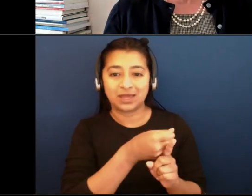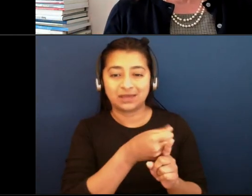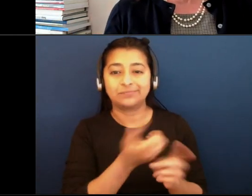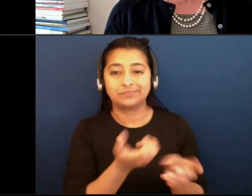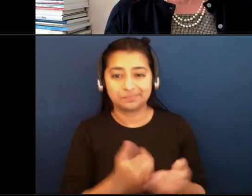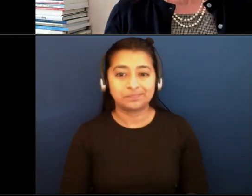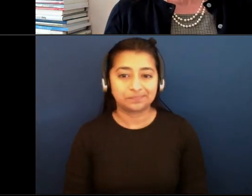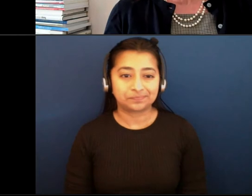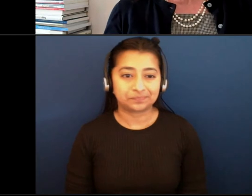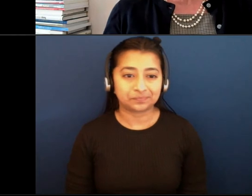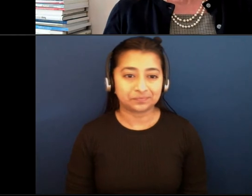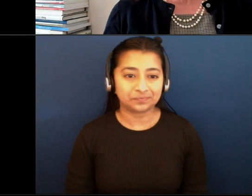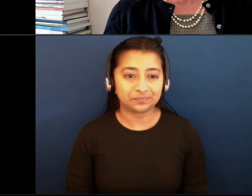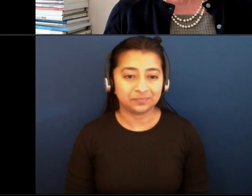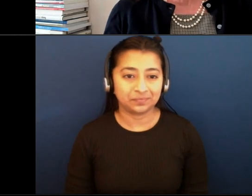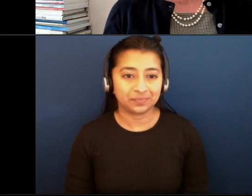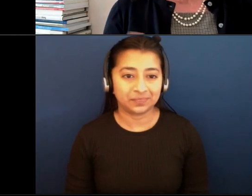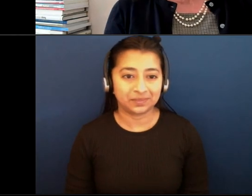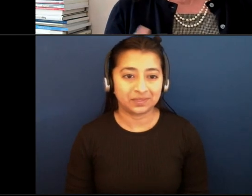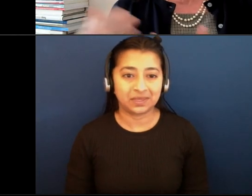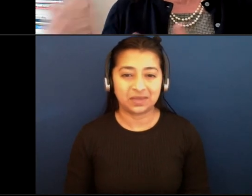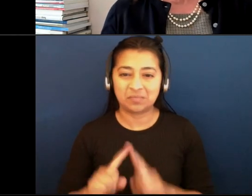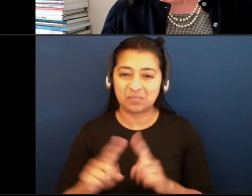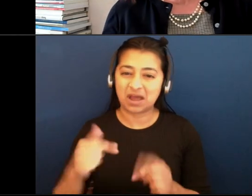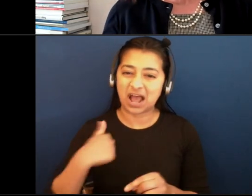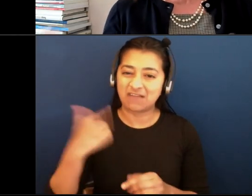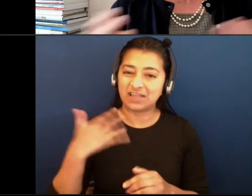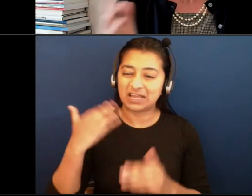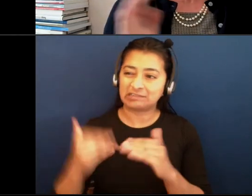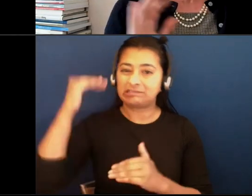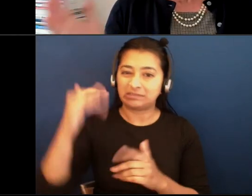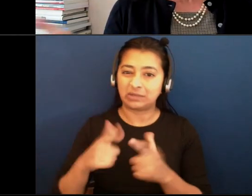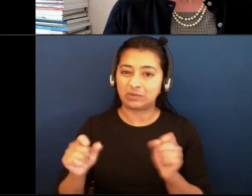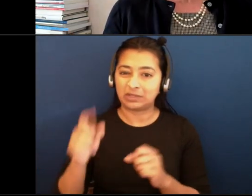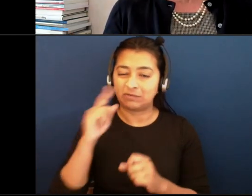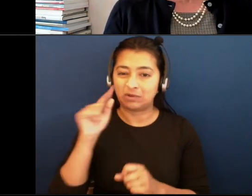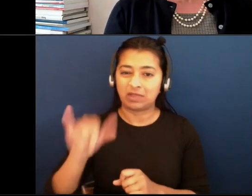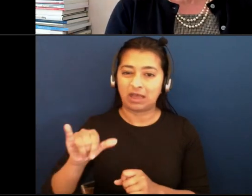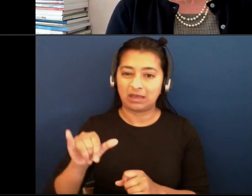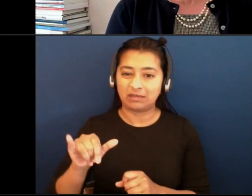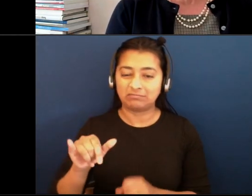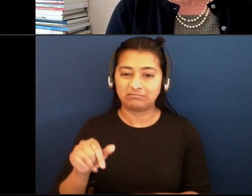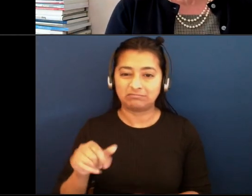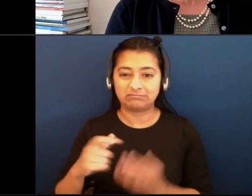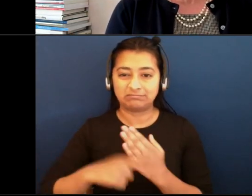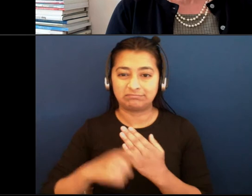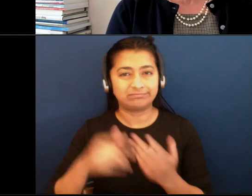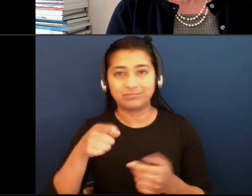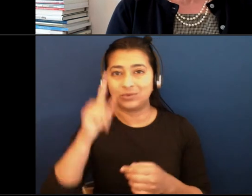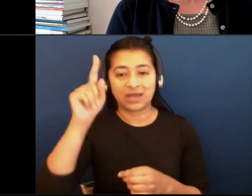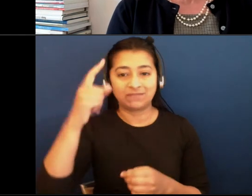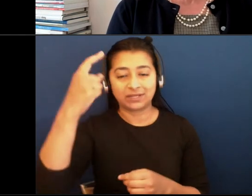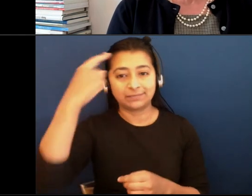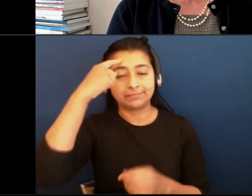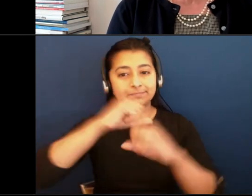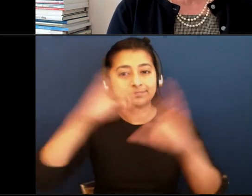think it's too linguistically to go to that, right? So, you know, you always have to think audience.